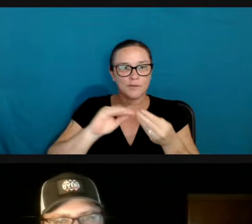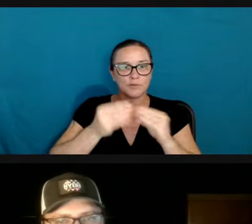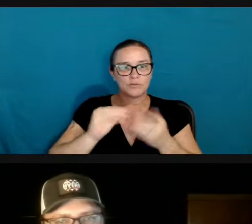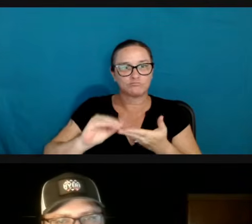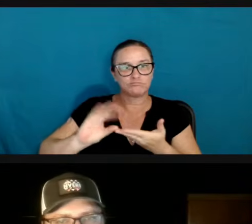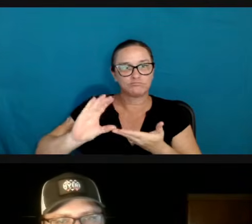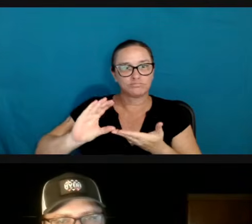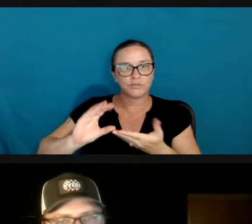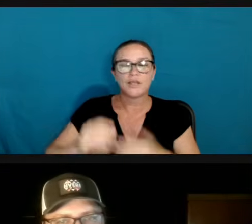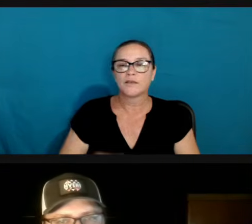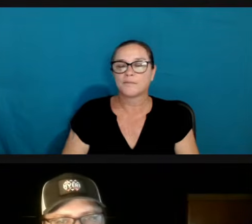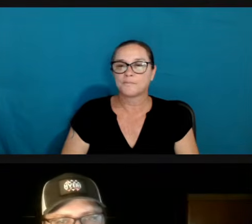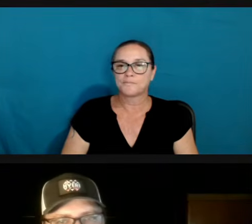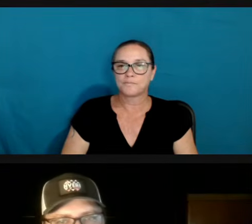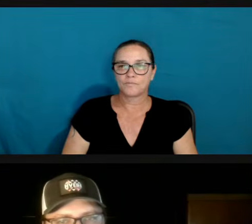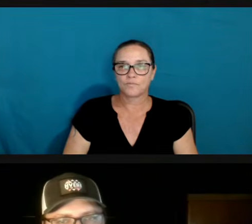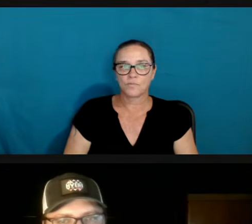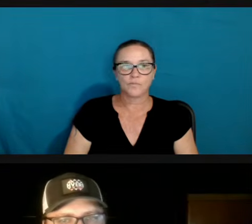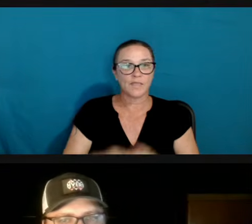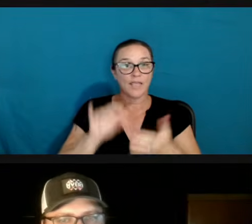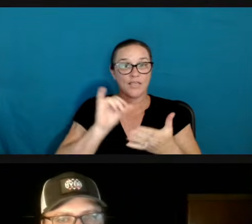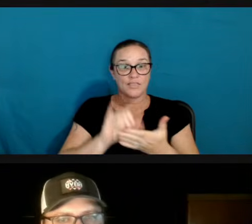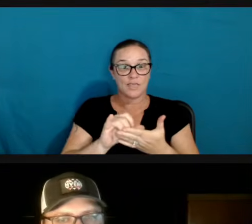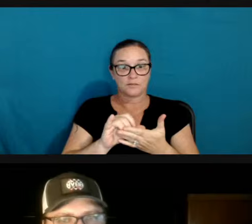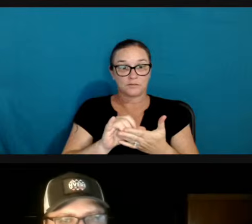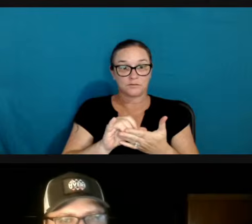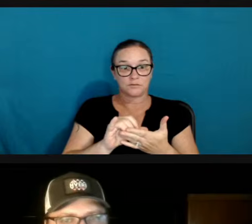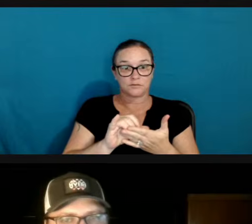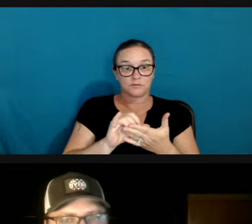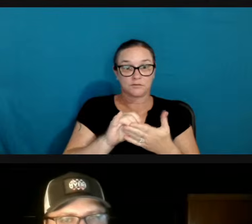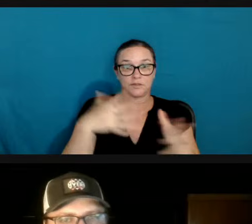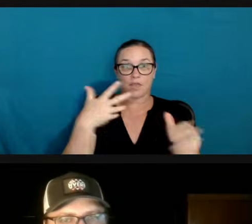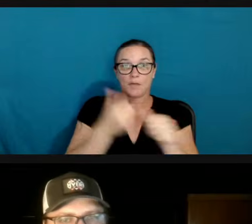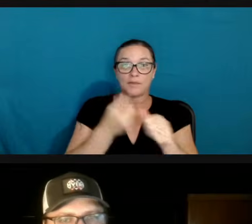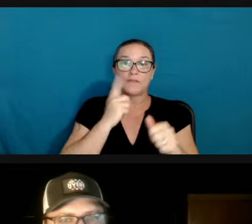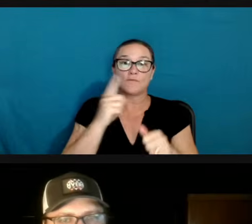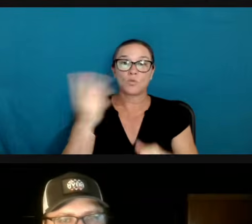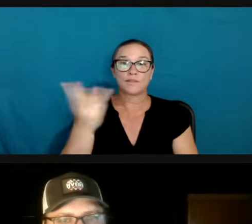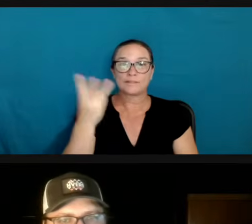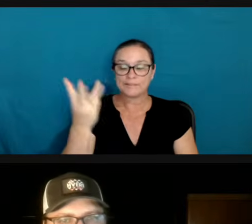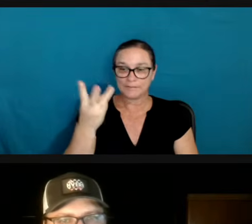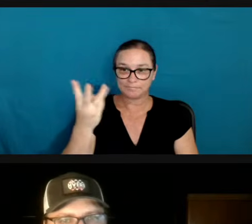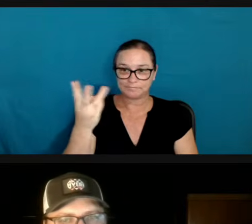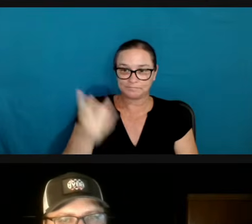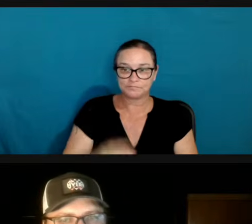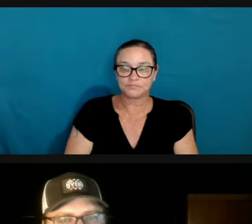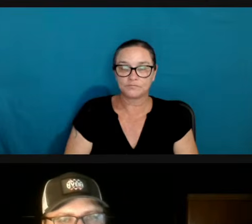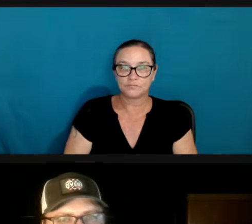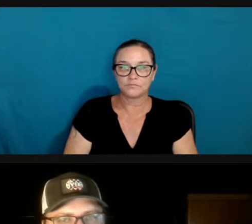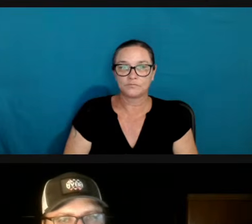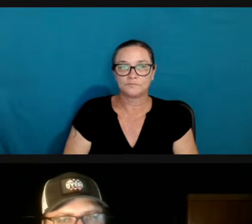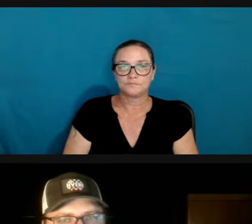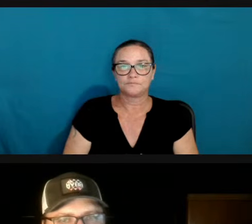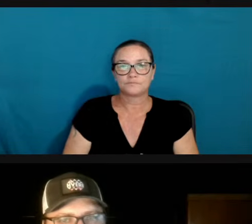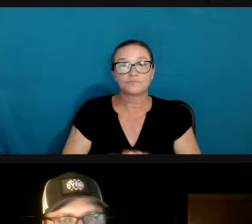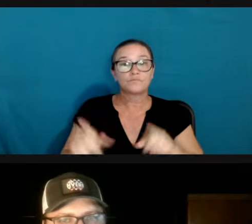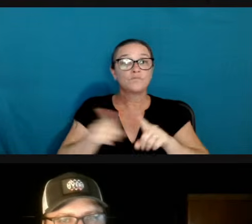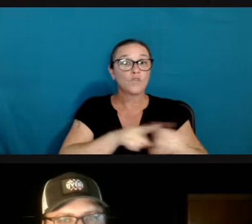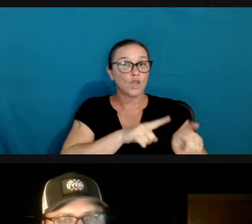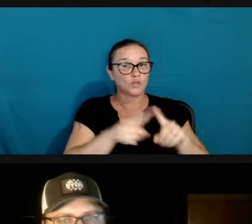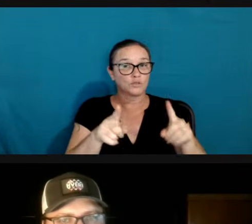So that is the update for Wednesday. But also we have on